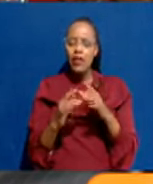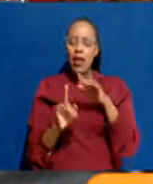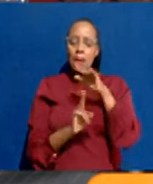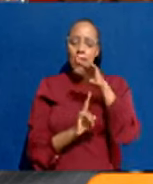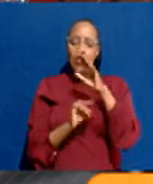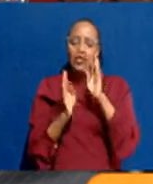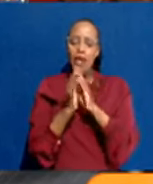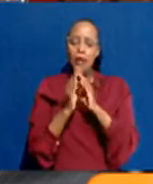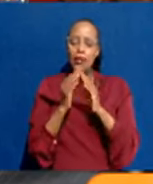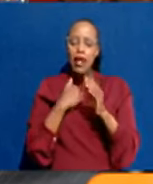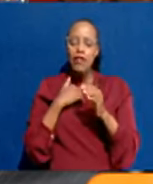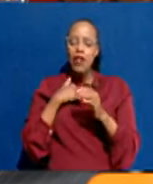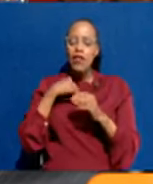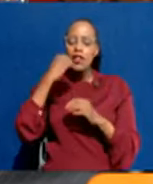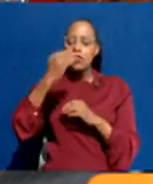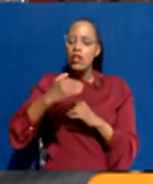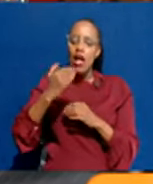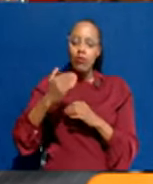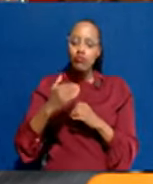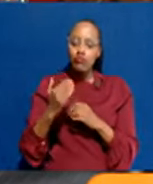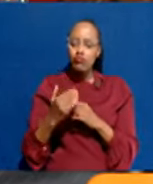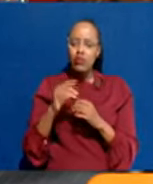want? How often should we have